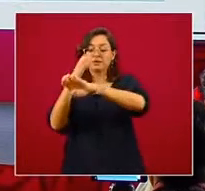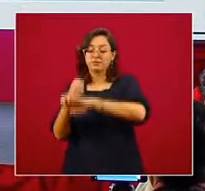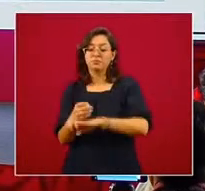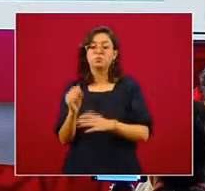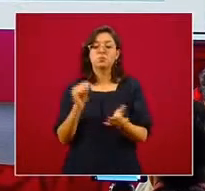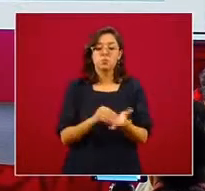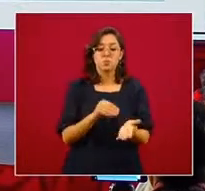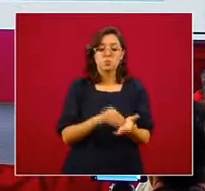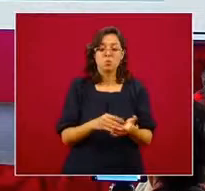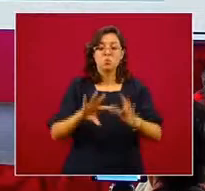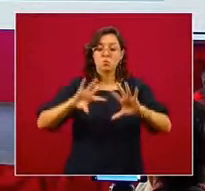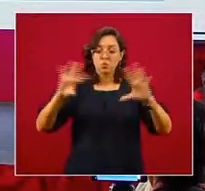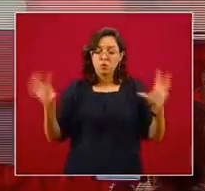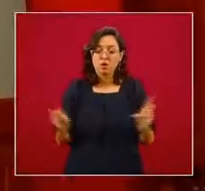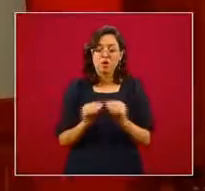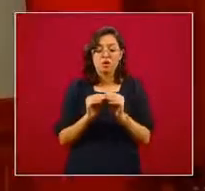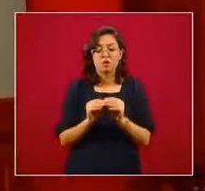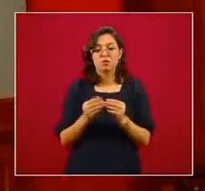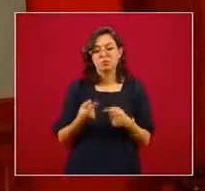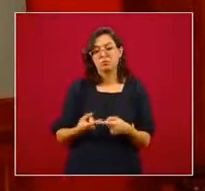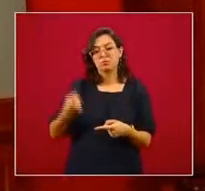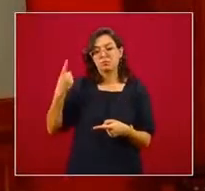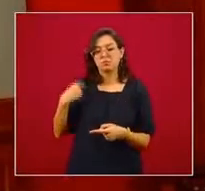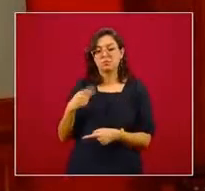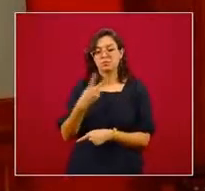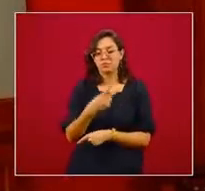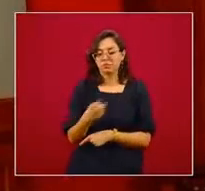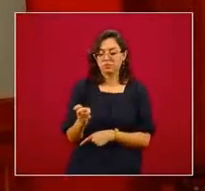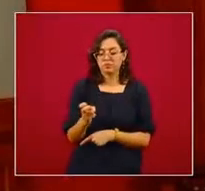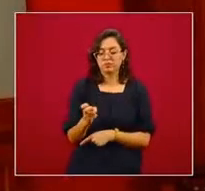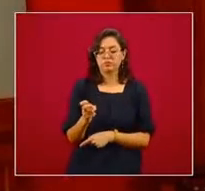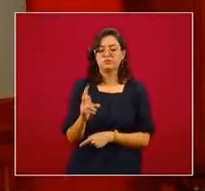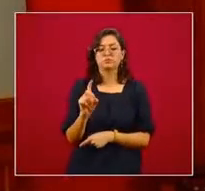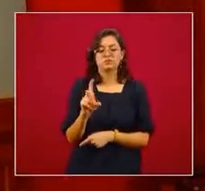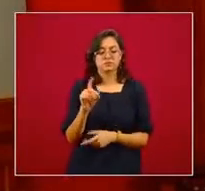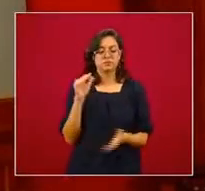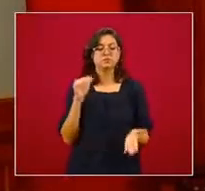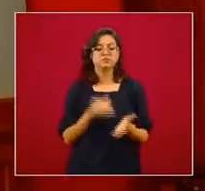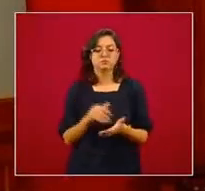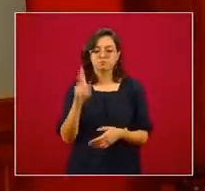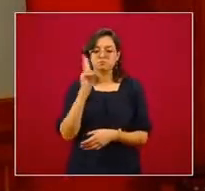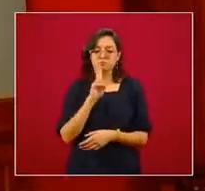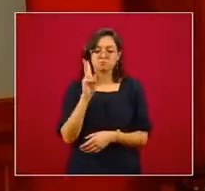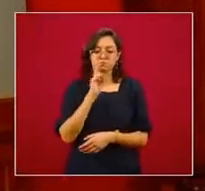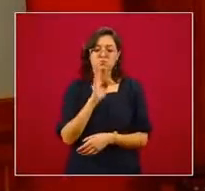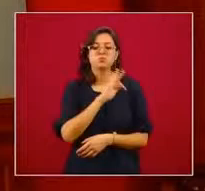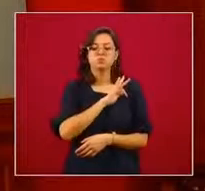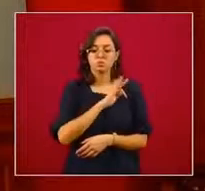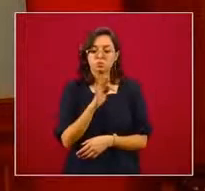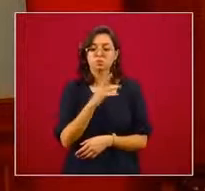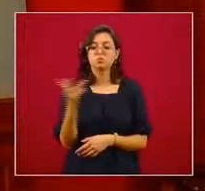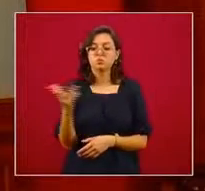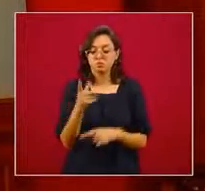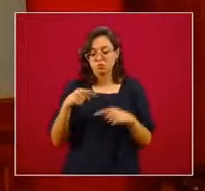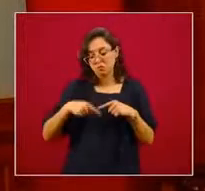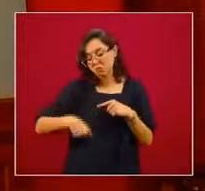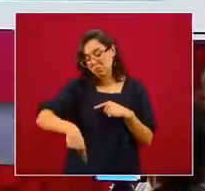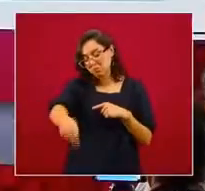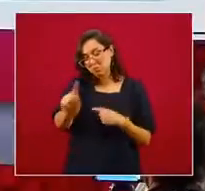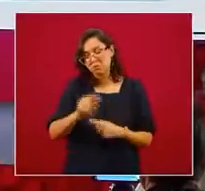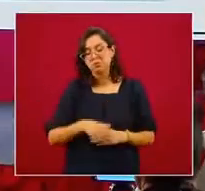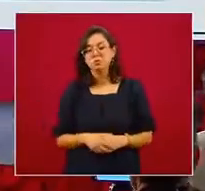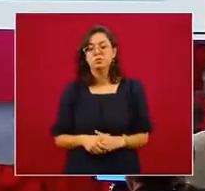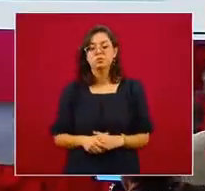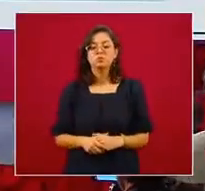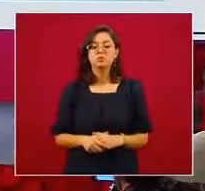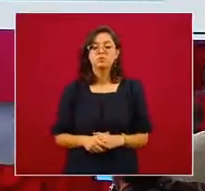states and the tests that are part of the strategic reserve account for 230 tests that can